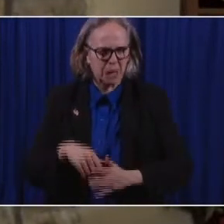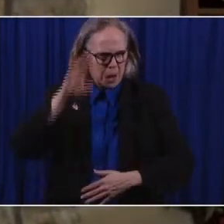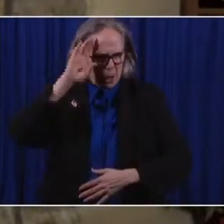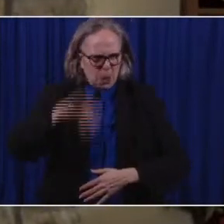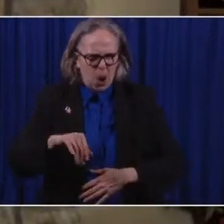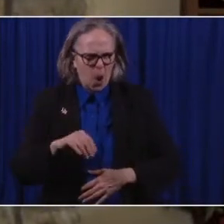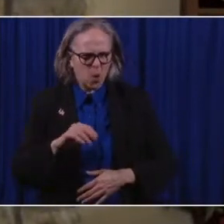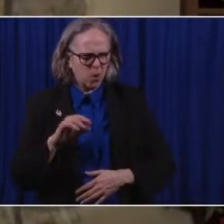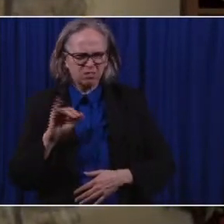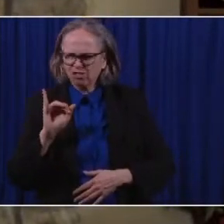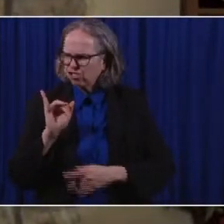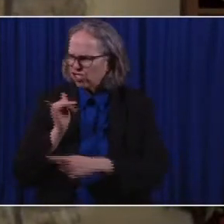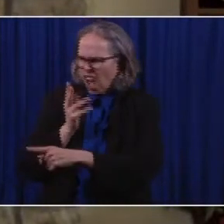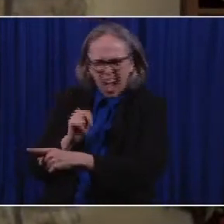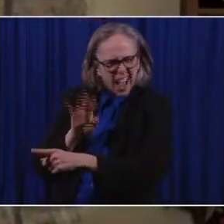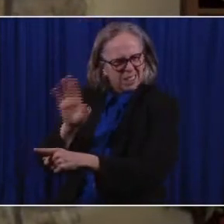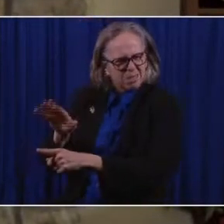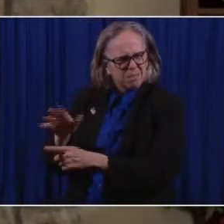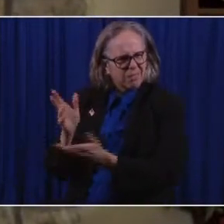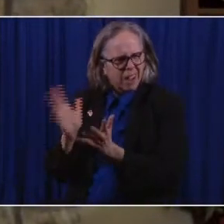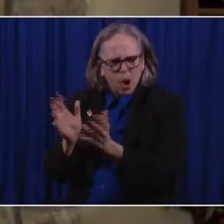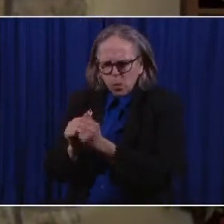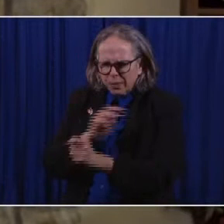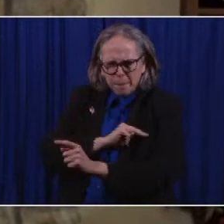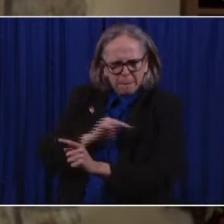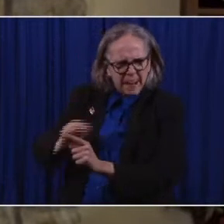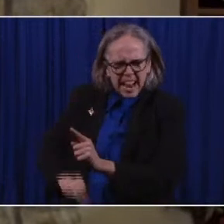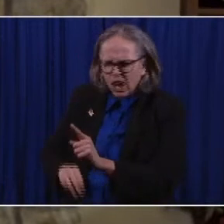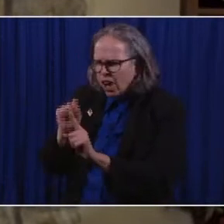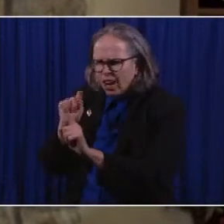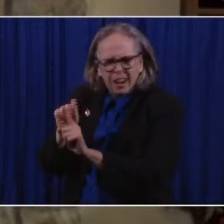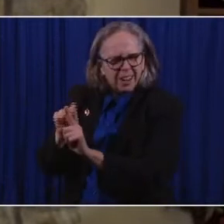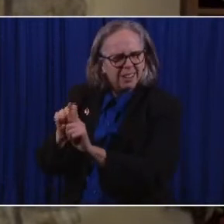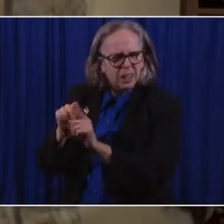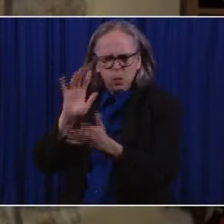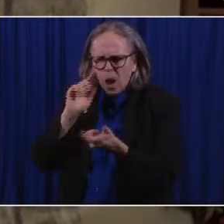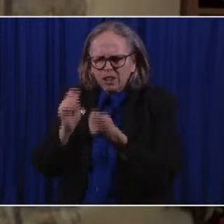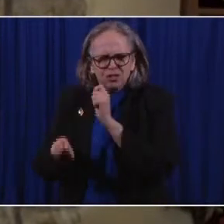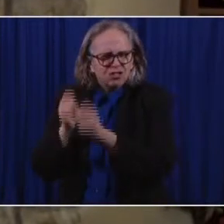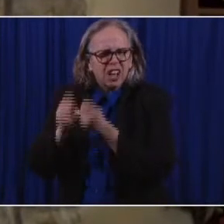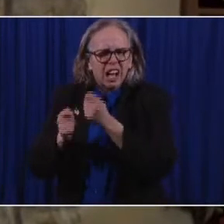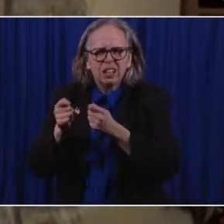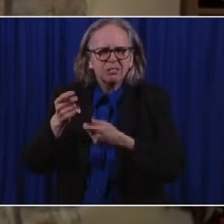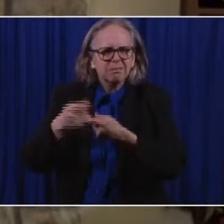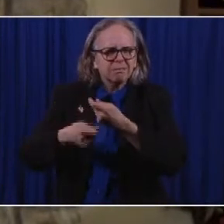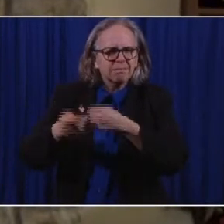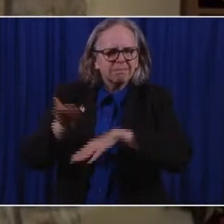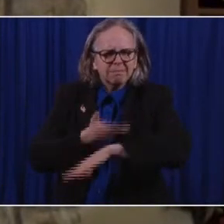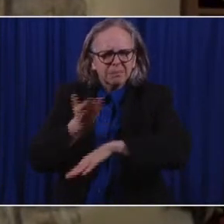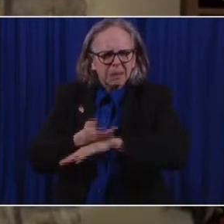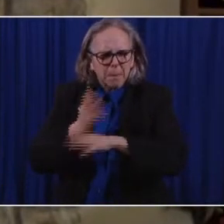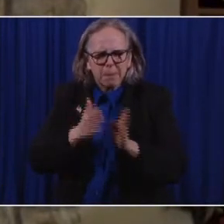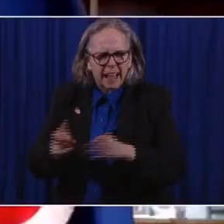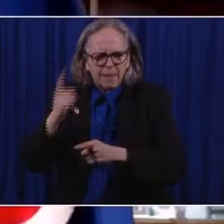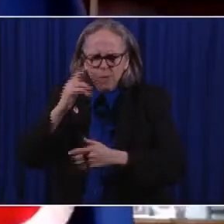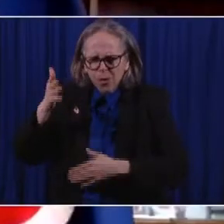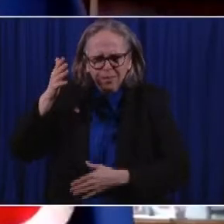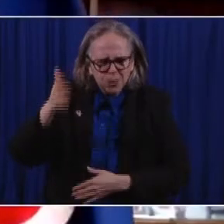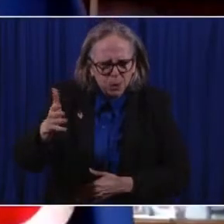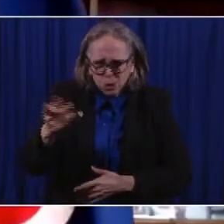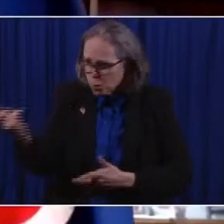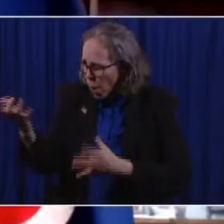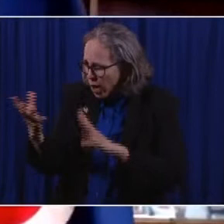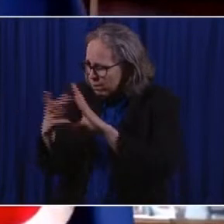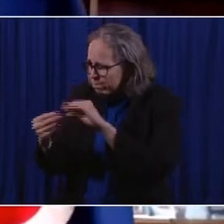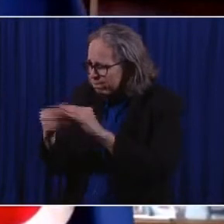they had a little change in how they want to kind of phrase where we're going. You want to? tell us about that? I thought the mayors gave